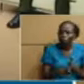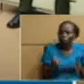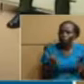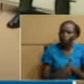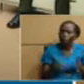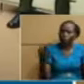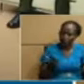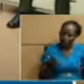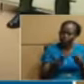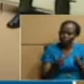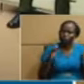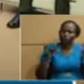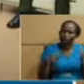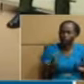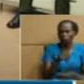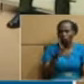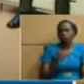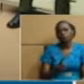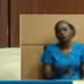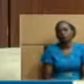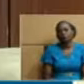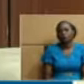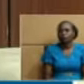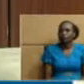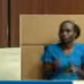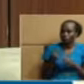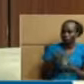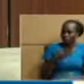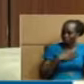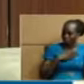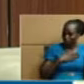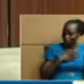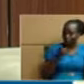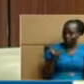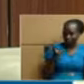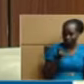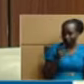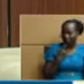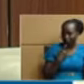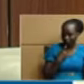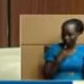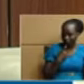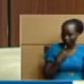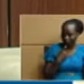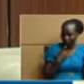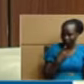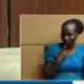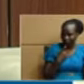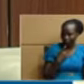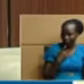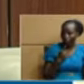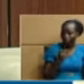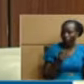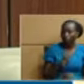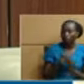solve it? From my own perspective, then I can allow my chairperson to make her own